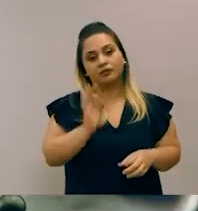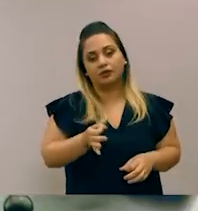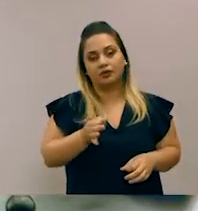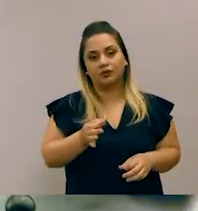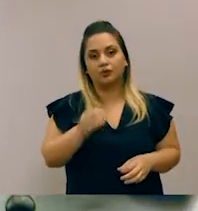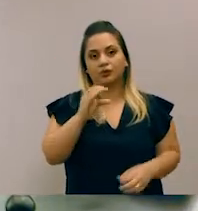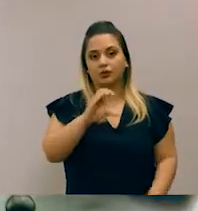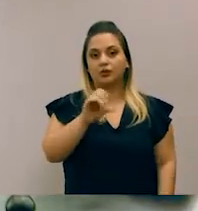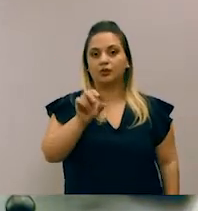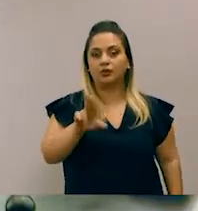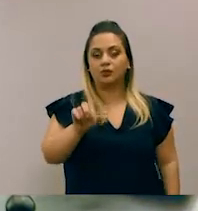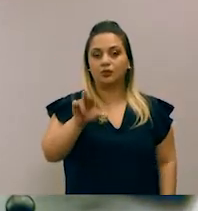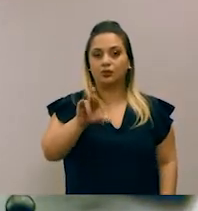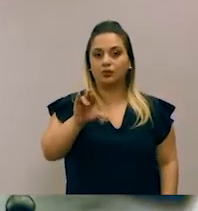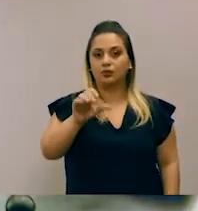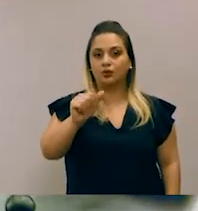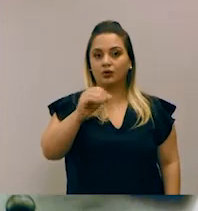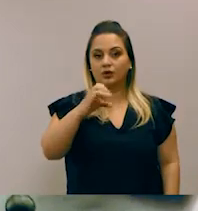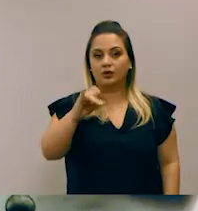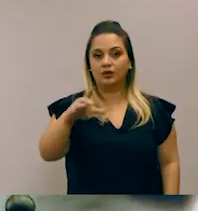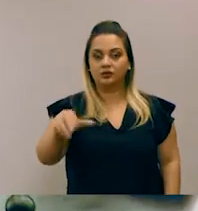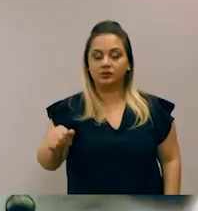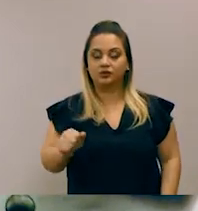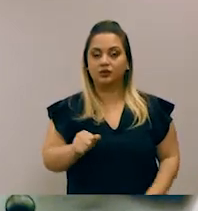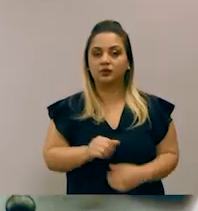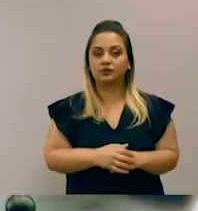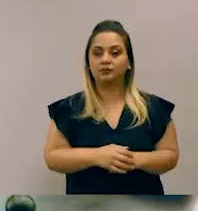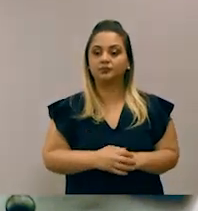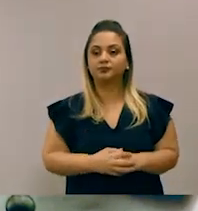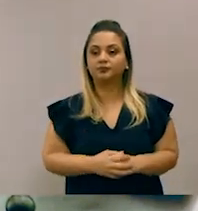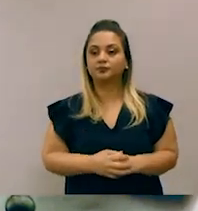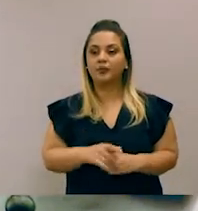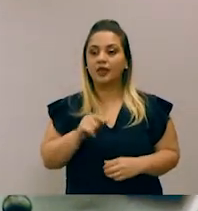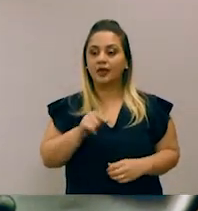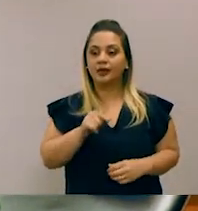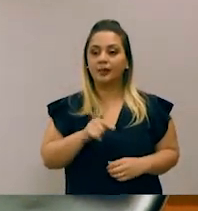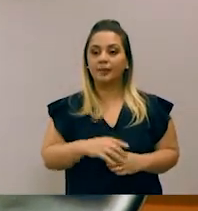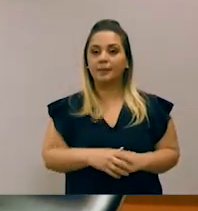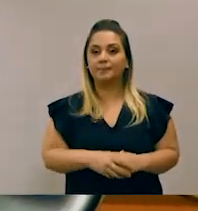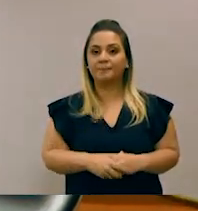types, because the accuracy, the micro accuracy,